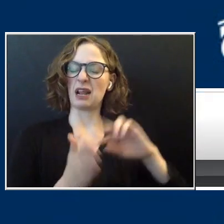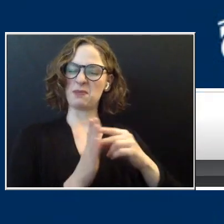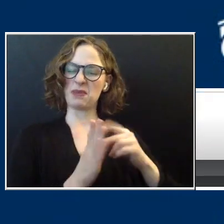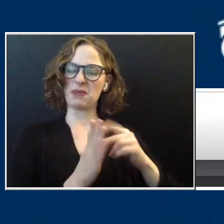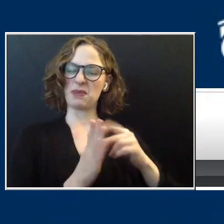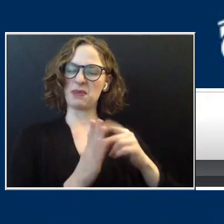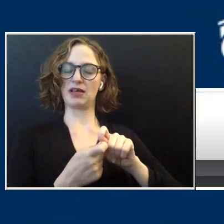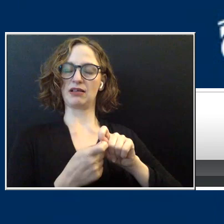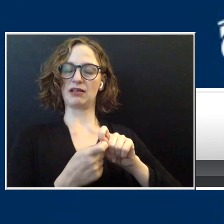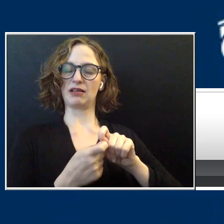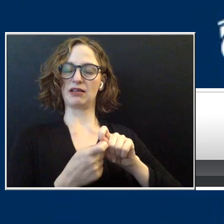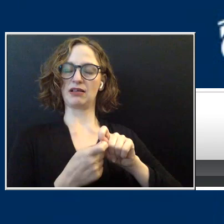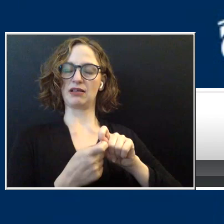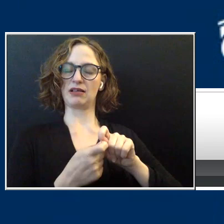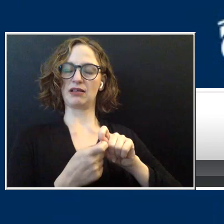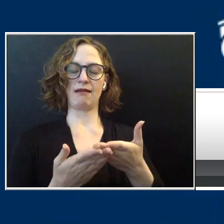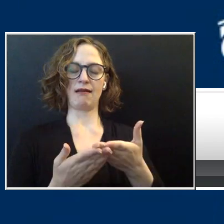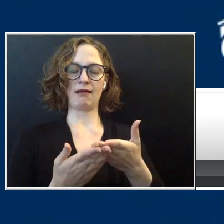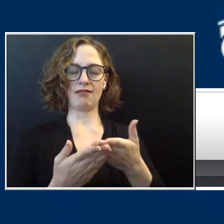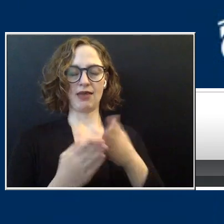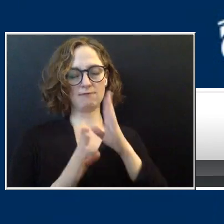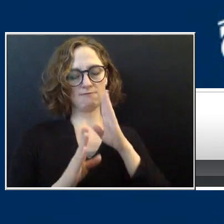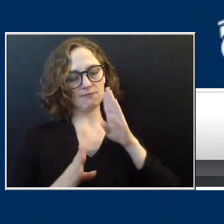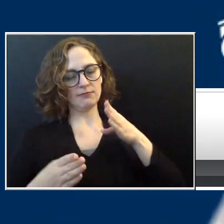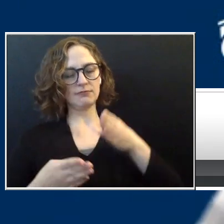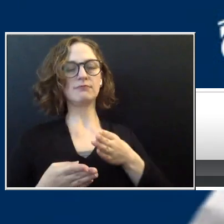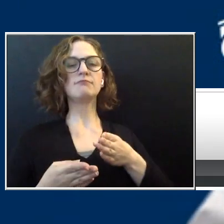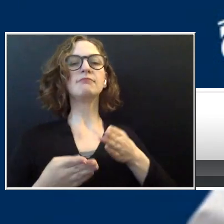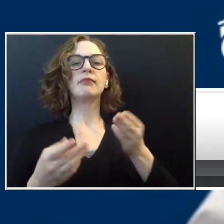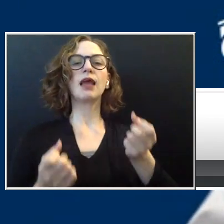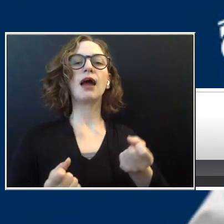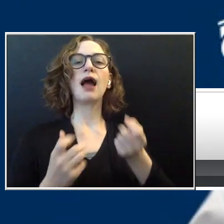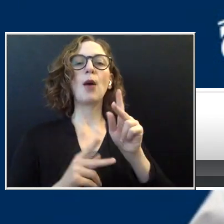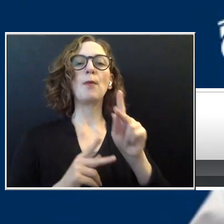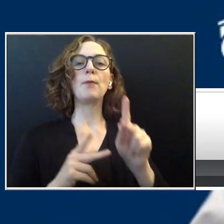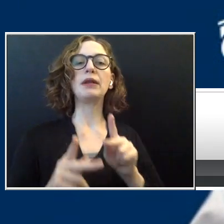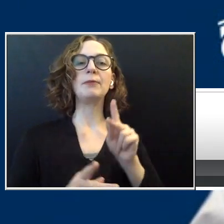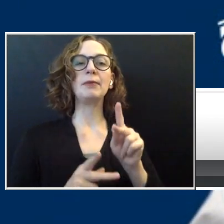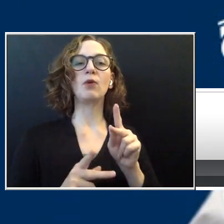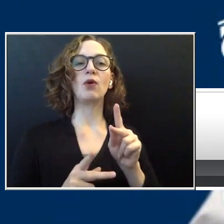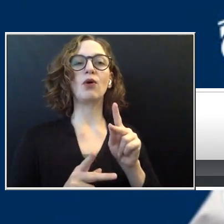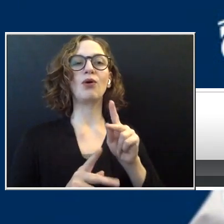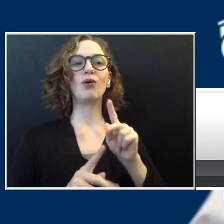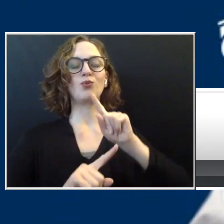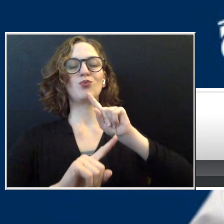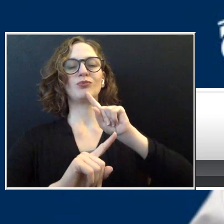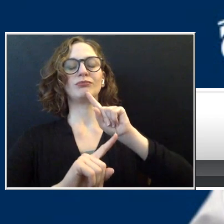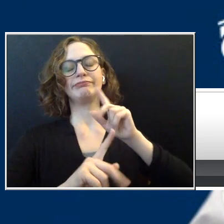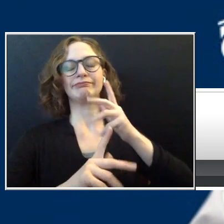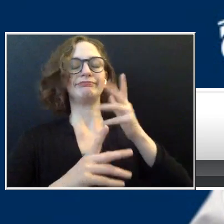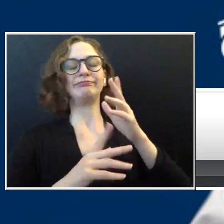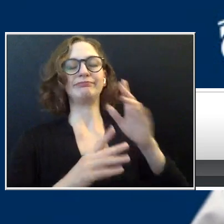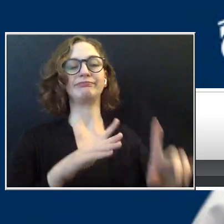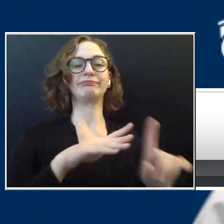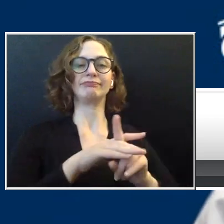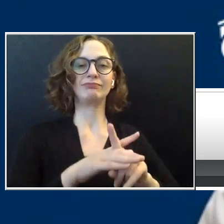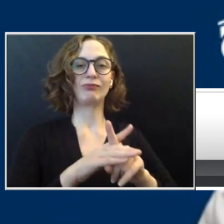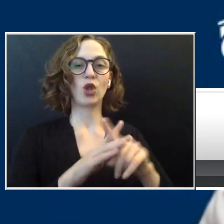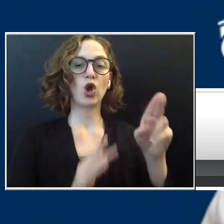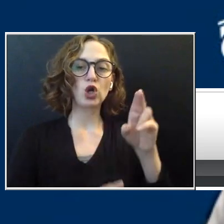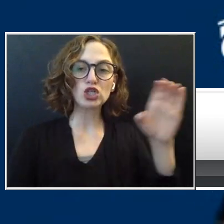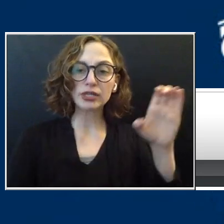data that looks at the number of people who are reporting to an urgent care or primary care or emergency